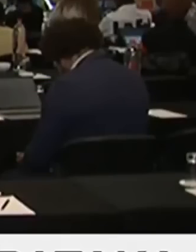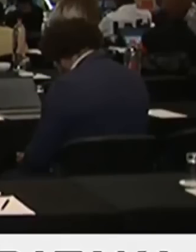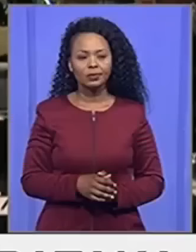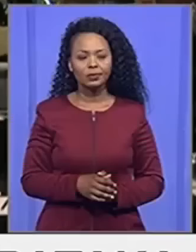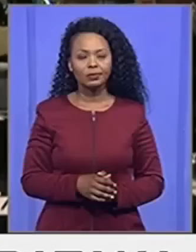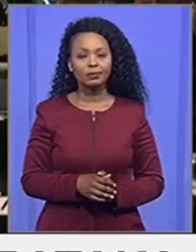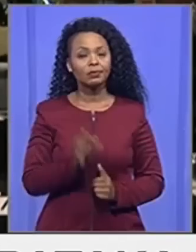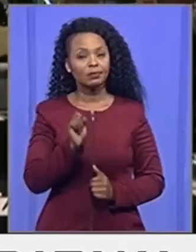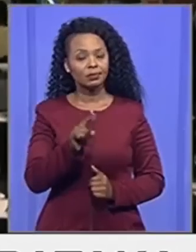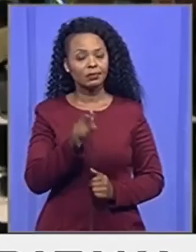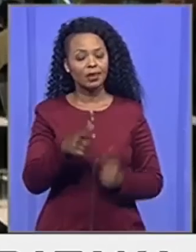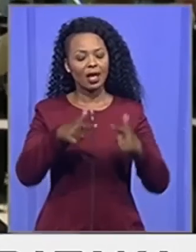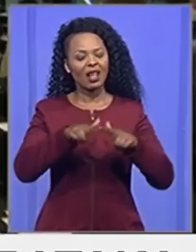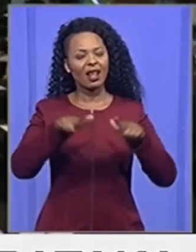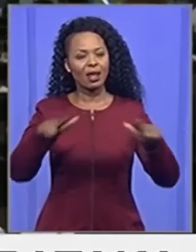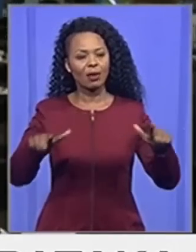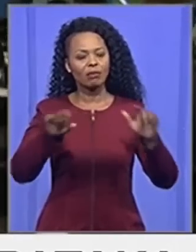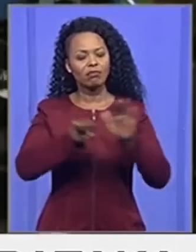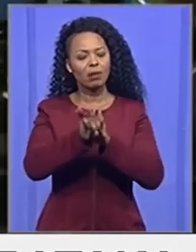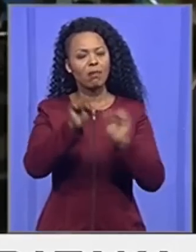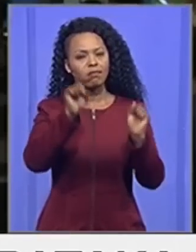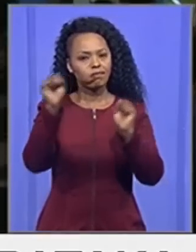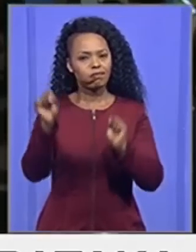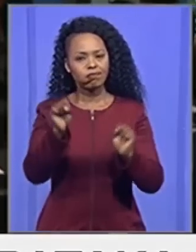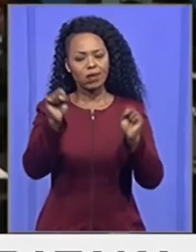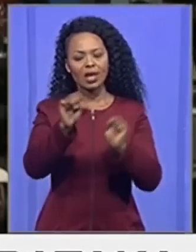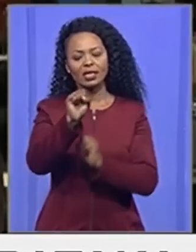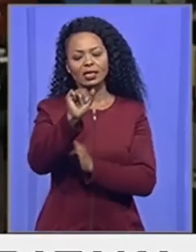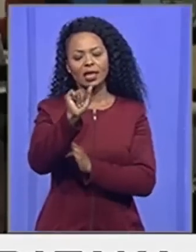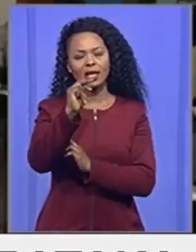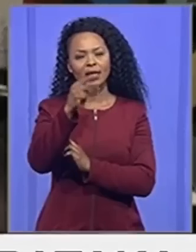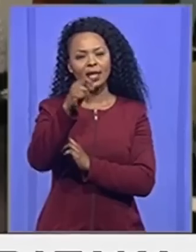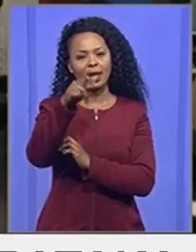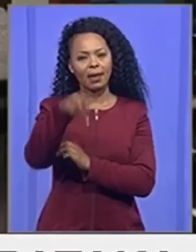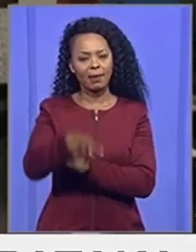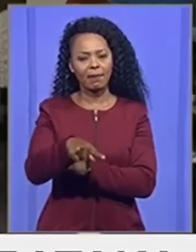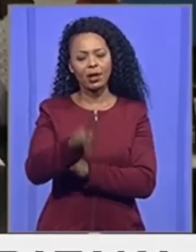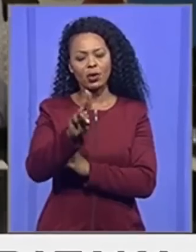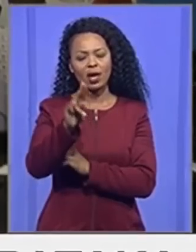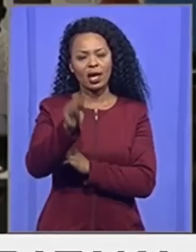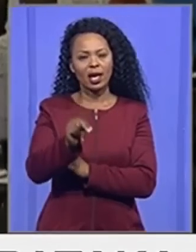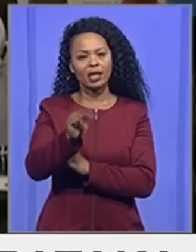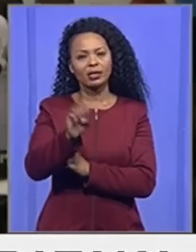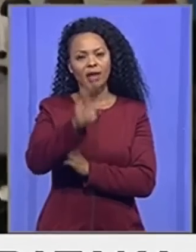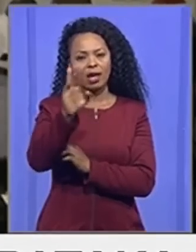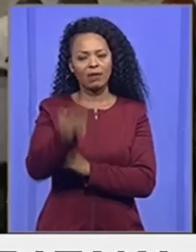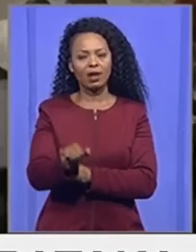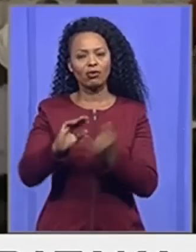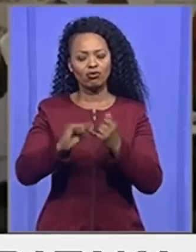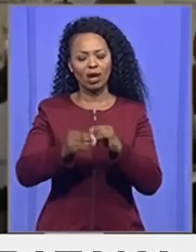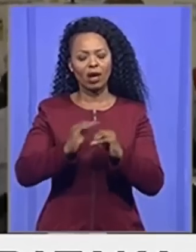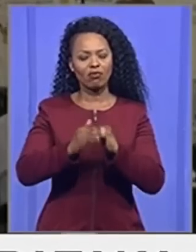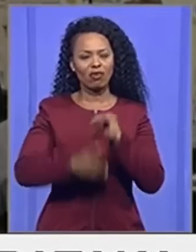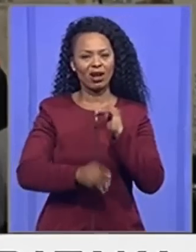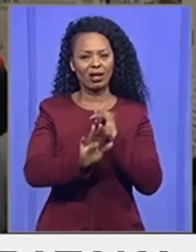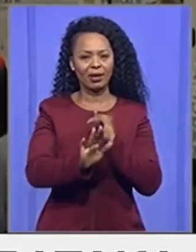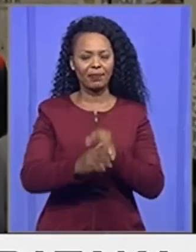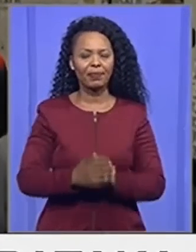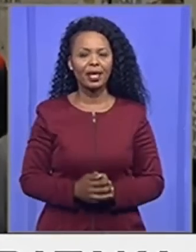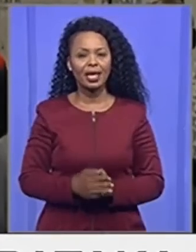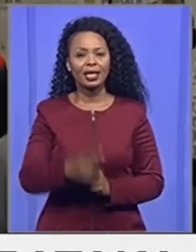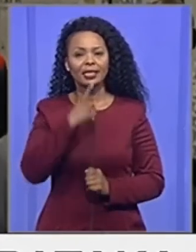A ke maleme a mekgatlo ya bobegadikgang SANEF, PanSALB le UN mo Afrika Borwa le kang go a boloka ba tlhagisitse gore